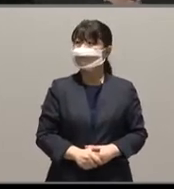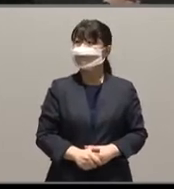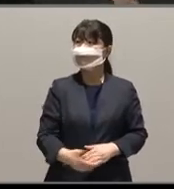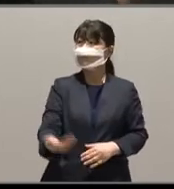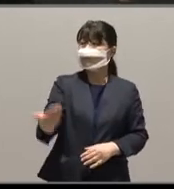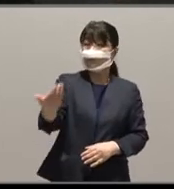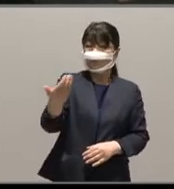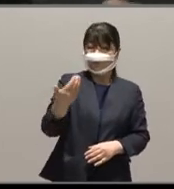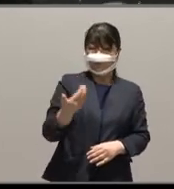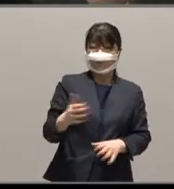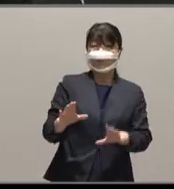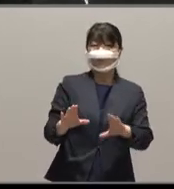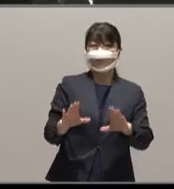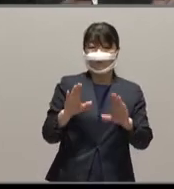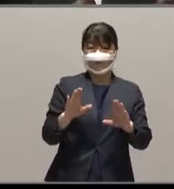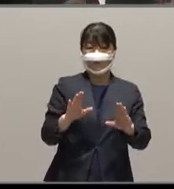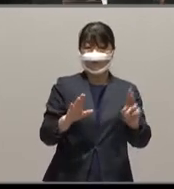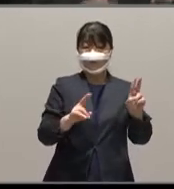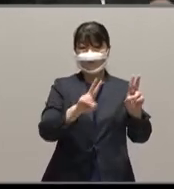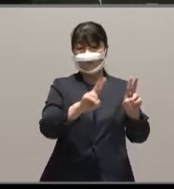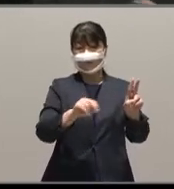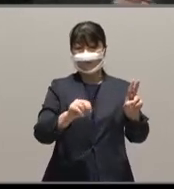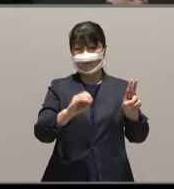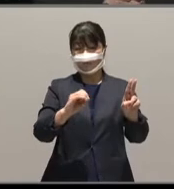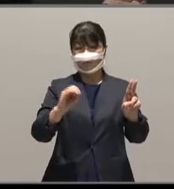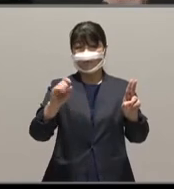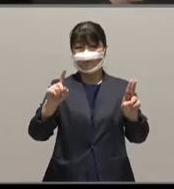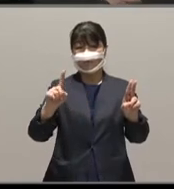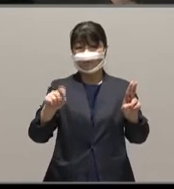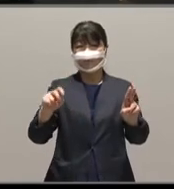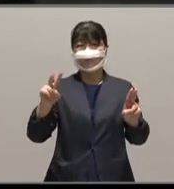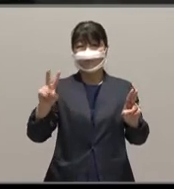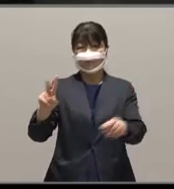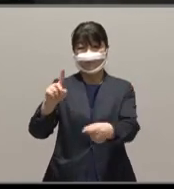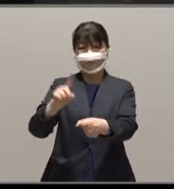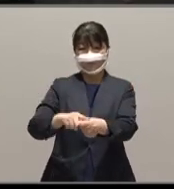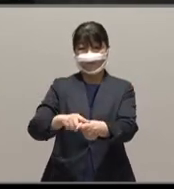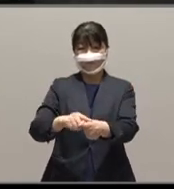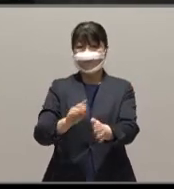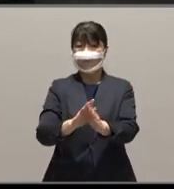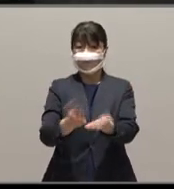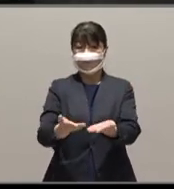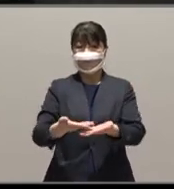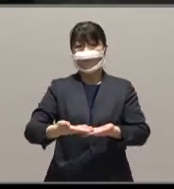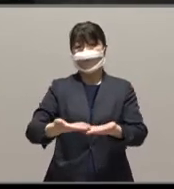They asked me to write a book about the forest medicine.